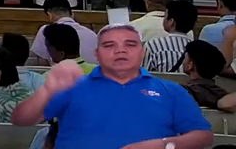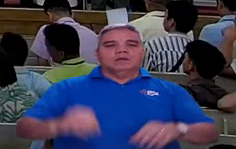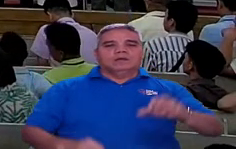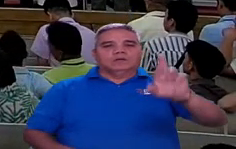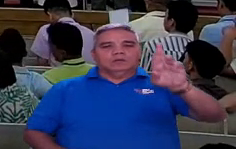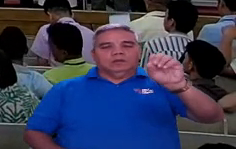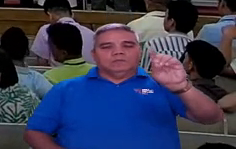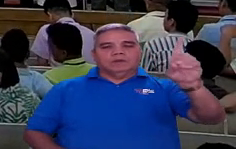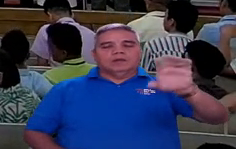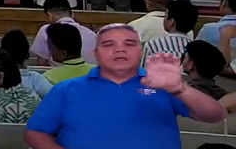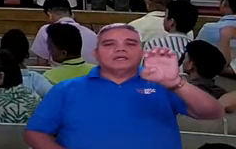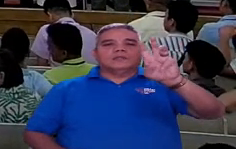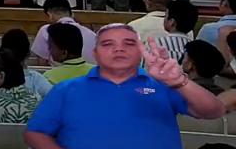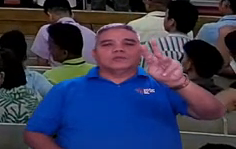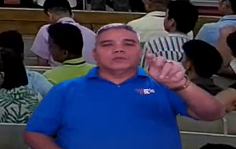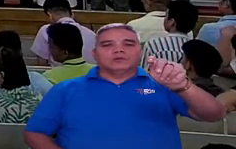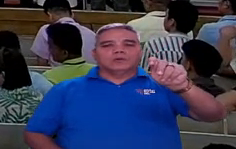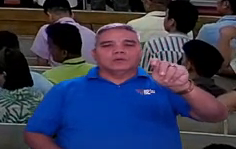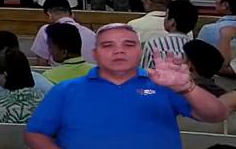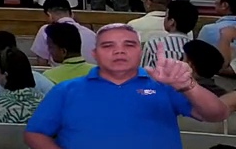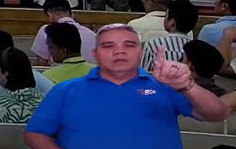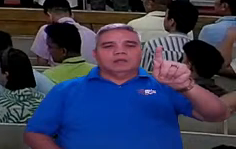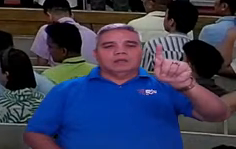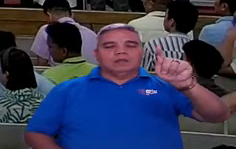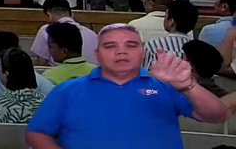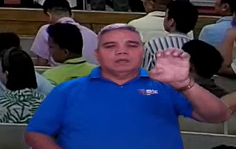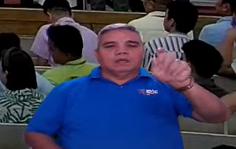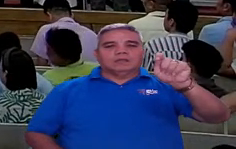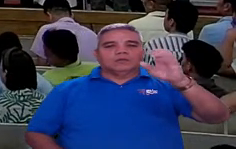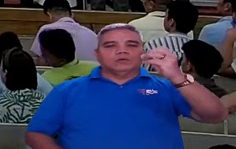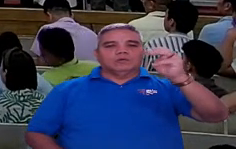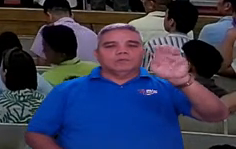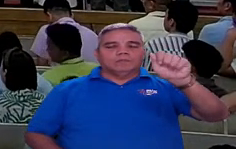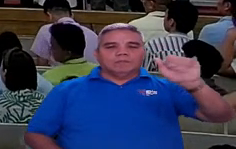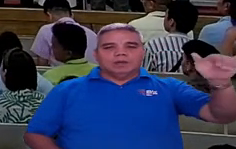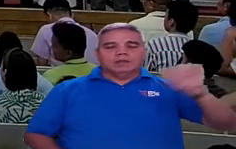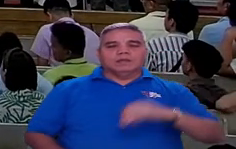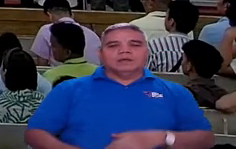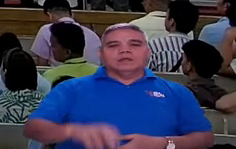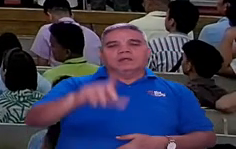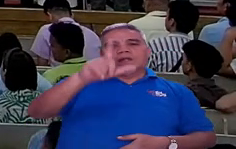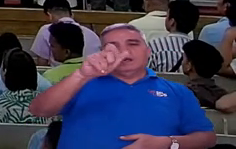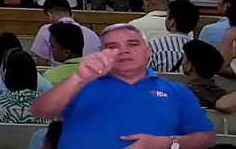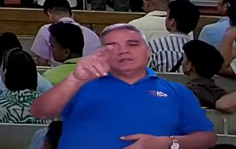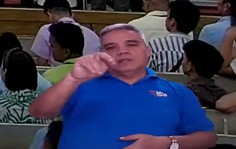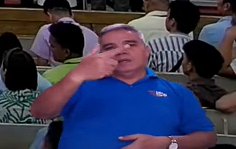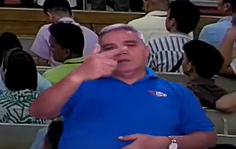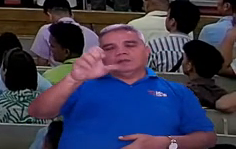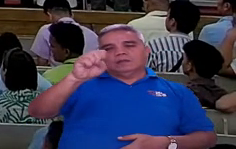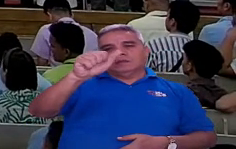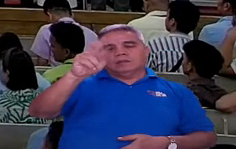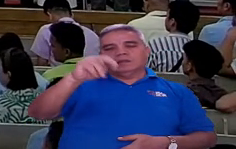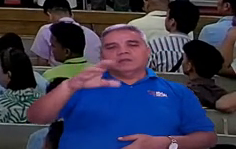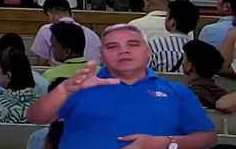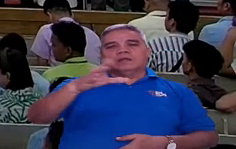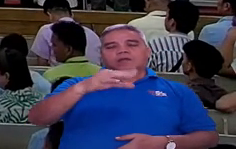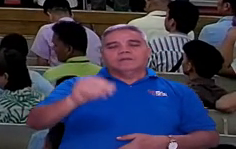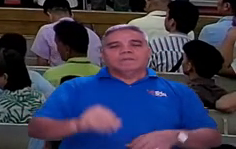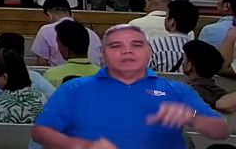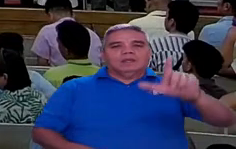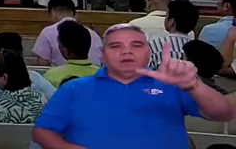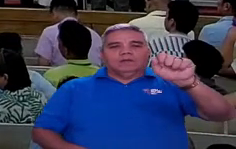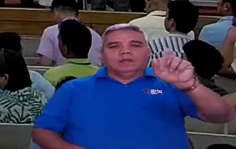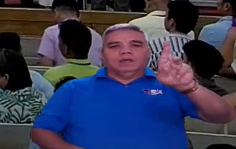Ridolfo Itumay ni, dili ni Itubay, Pastor and Mrs. Ray Langsangon, Pastor and Mrs.